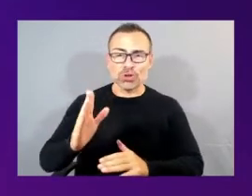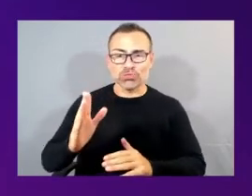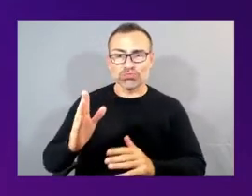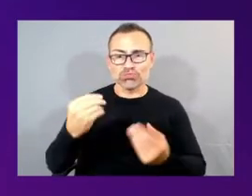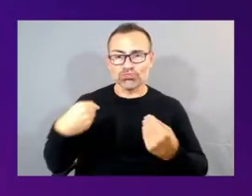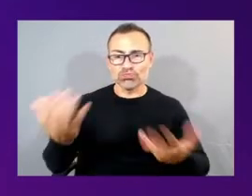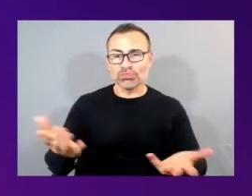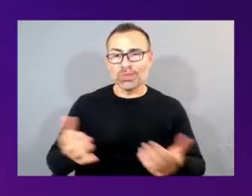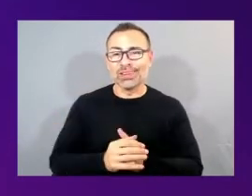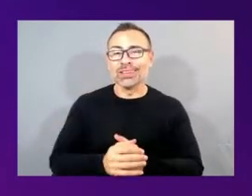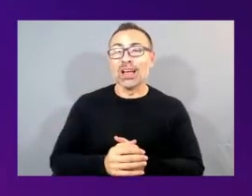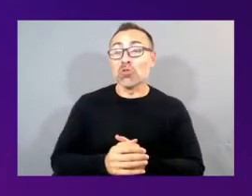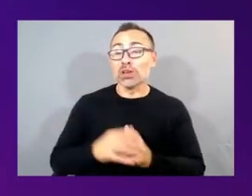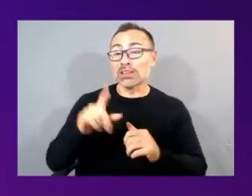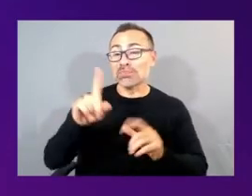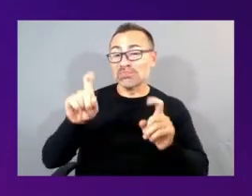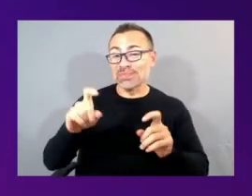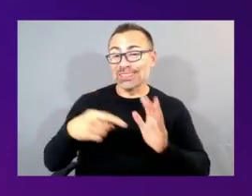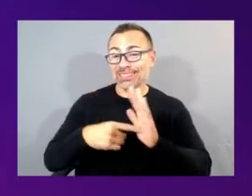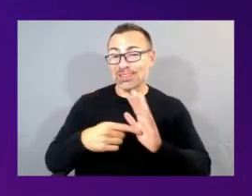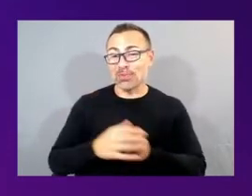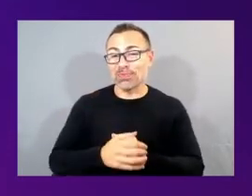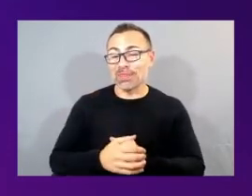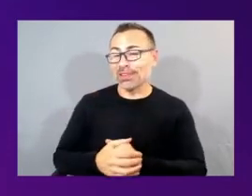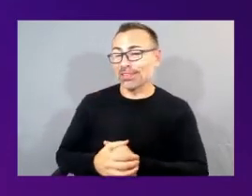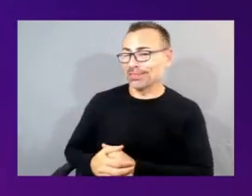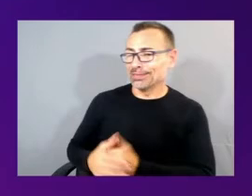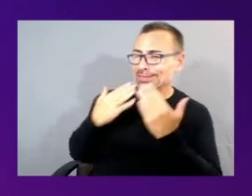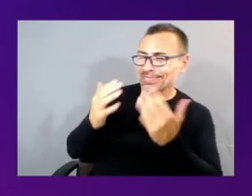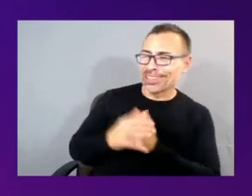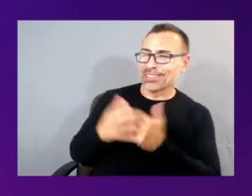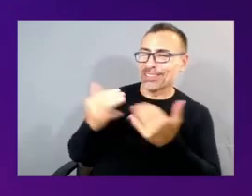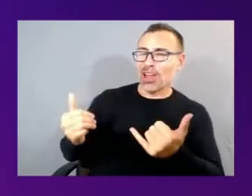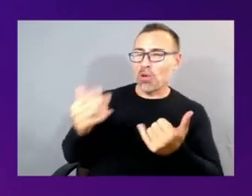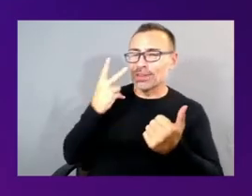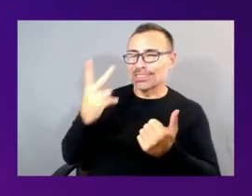to the demo. Patrick will show us CloudRail application on Snowcone.